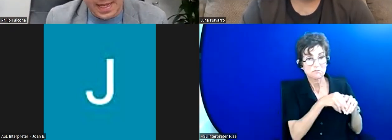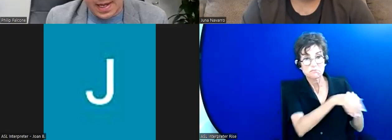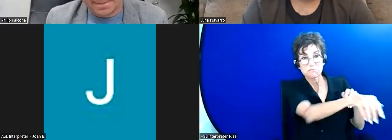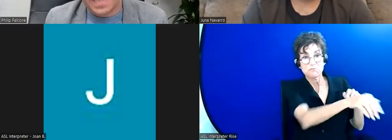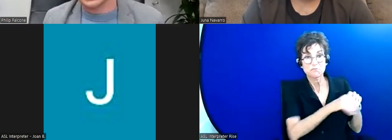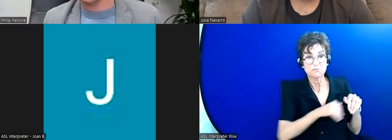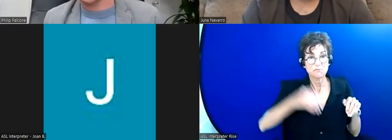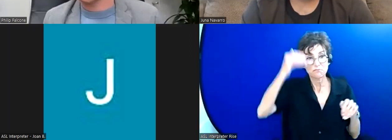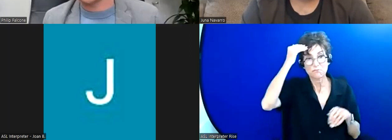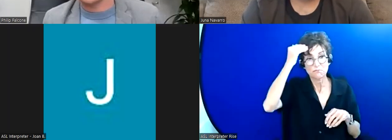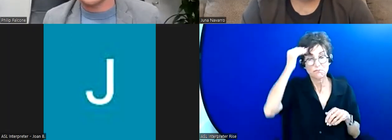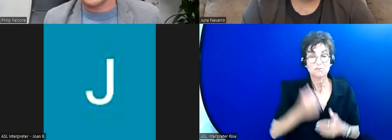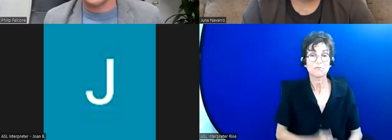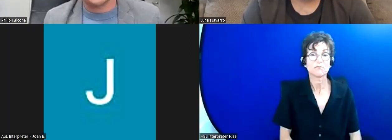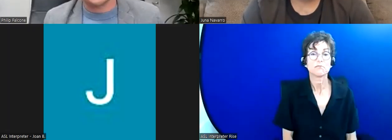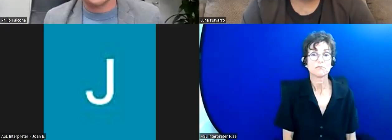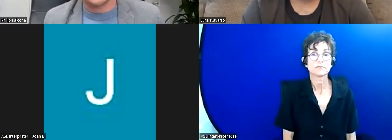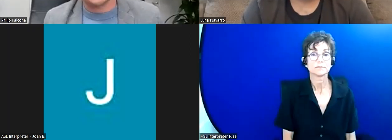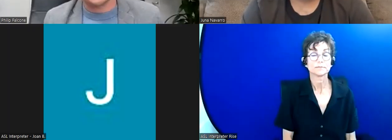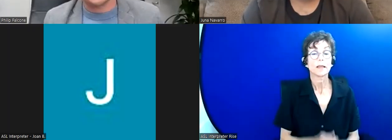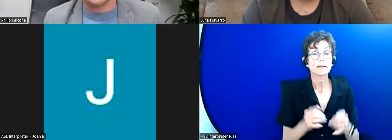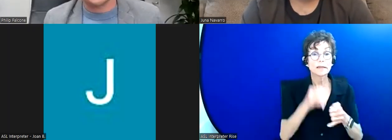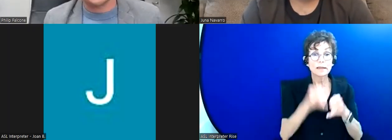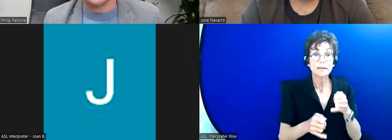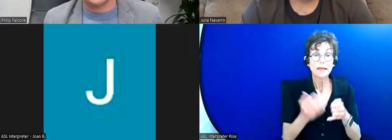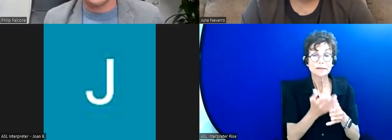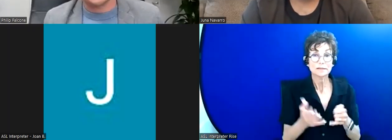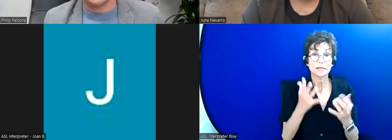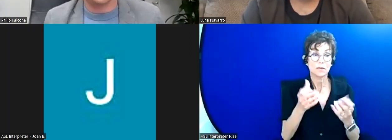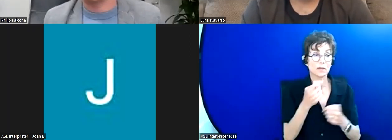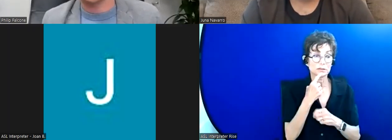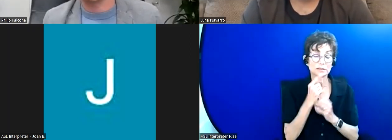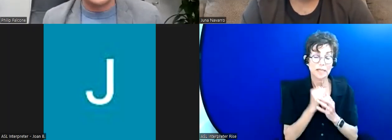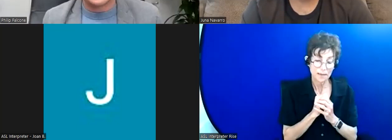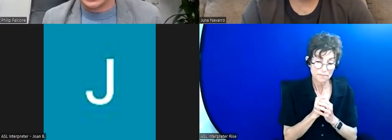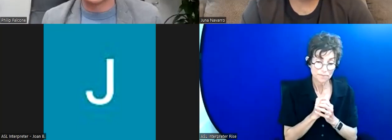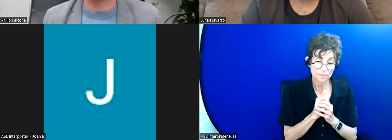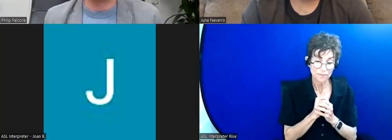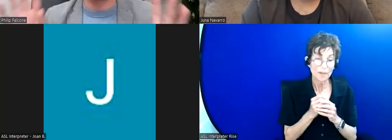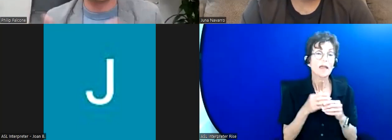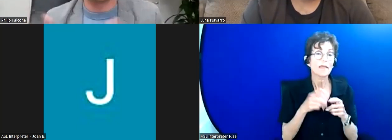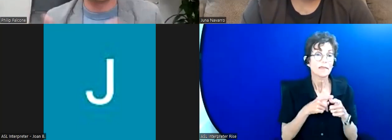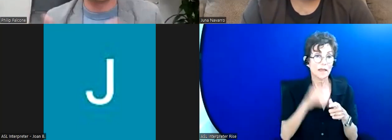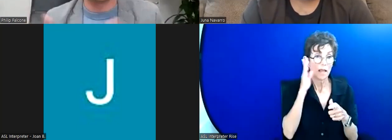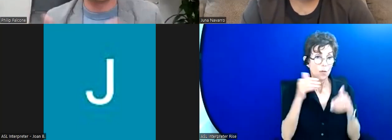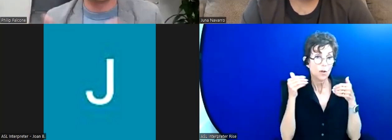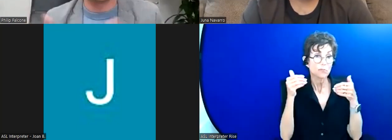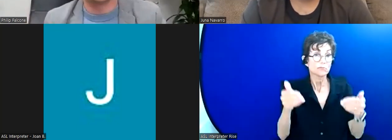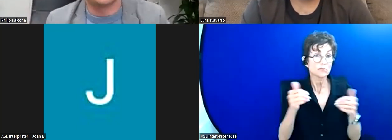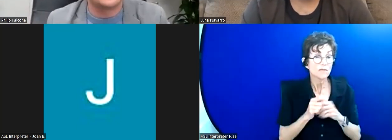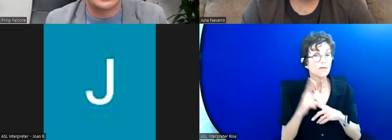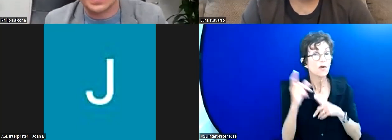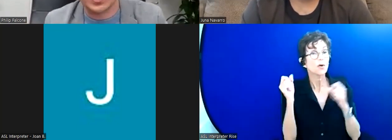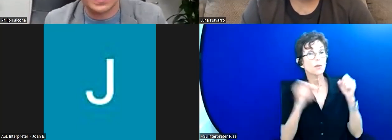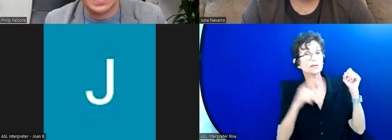kind of say before I think we kind of turn it more to questions or kind of back and forth is that, and this is just kind of one of the tips that I learned